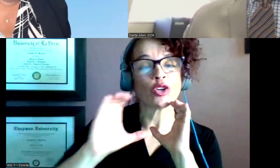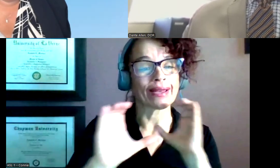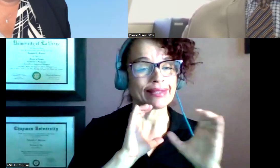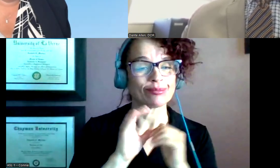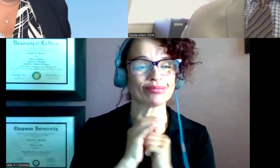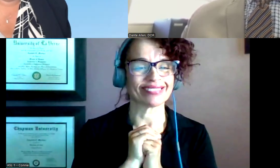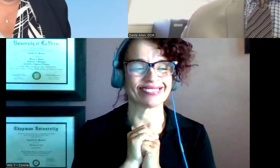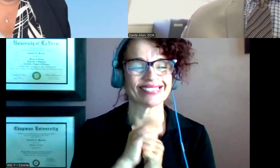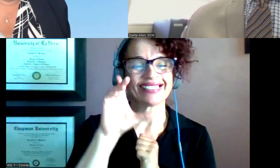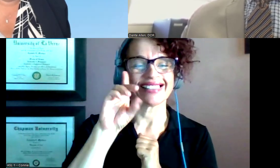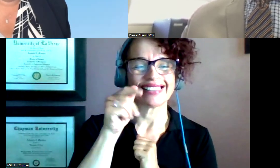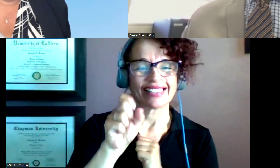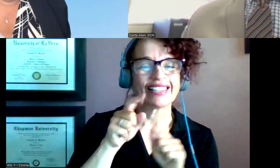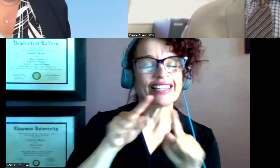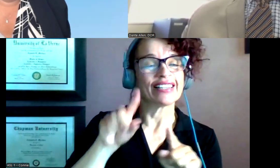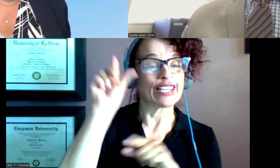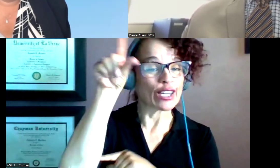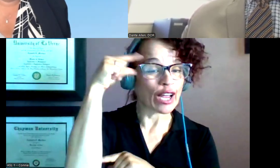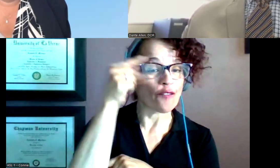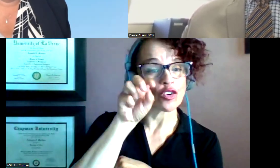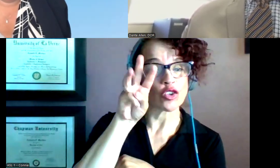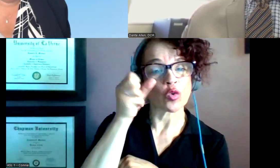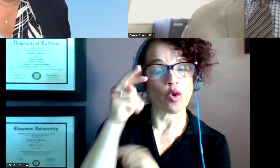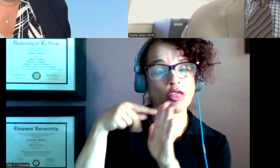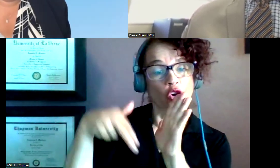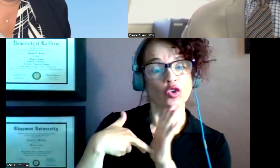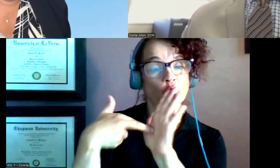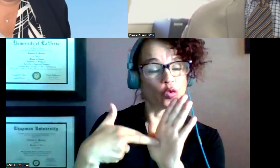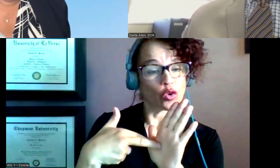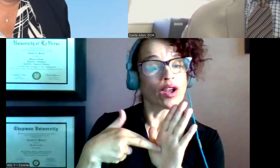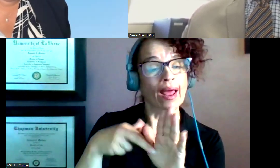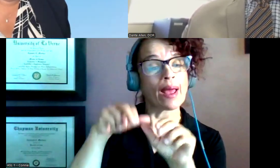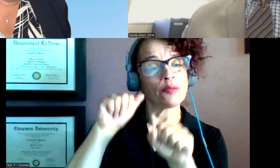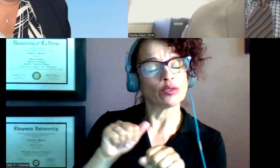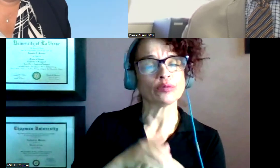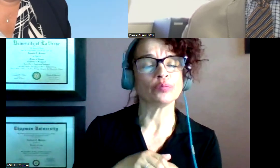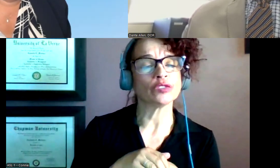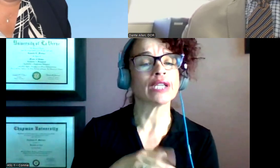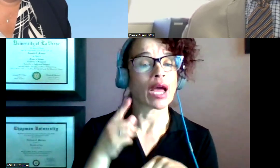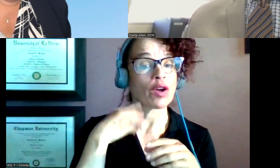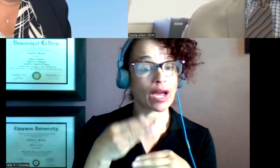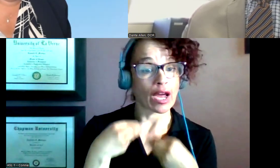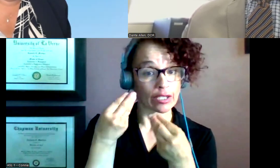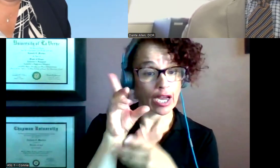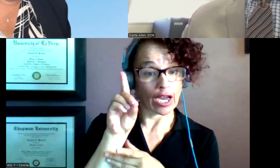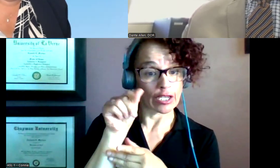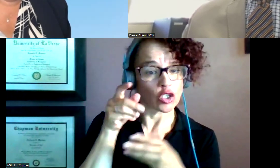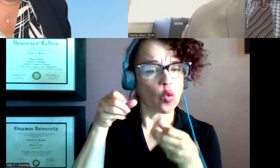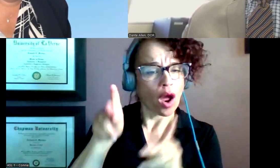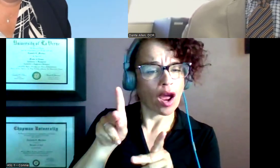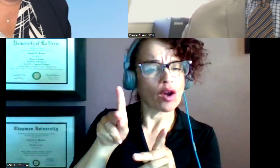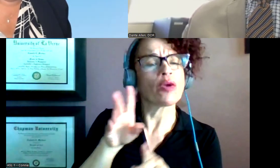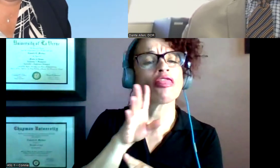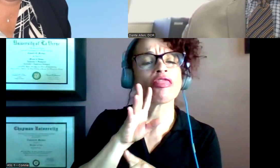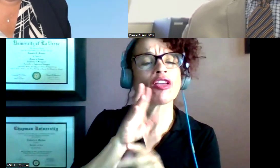Dante was appointed by Governor Newsom to his new role on April 18th. So I'm going to give Dante the opportunity to say a